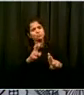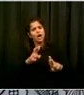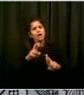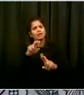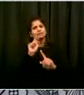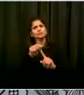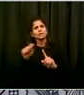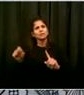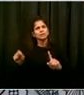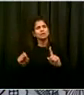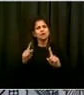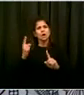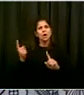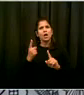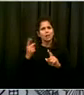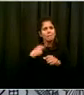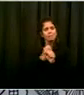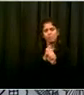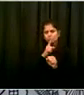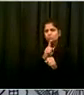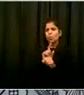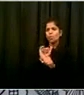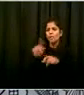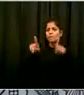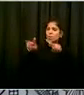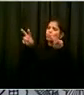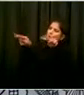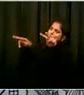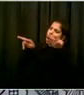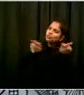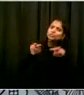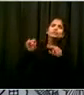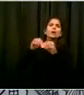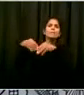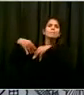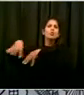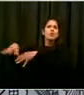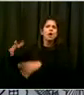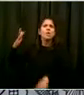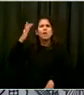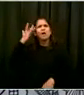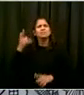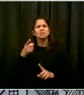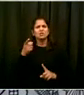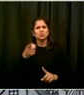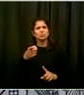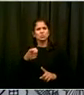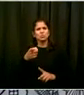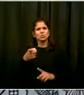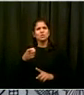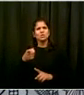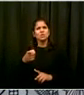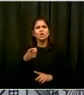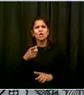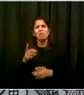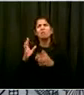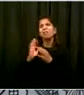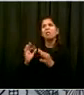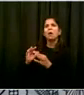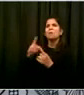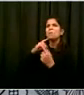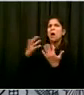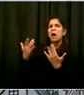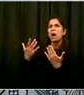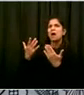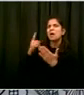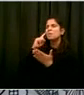my question is, why are you waiting for an investigation that's already taken 4 months?